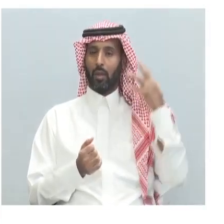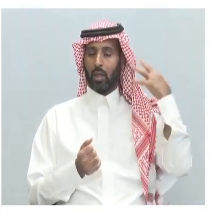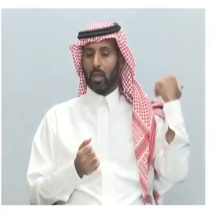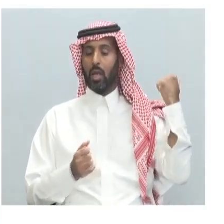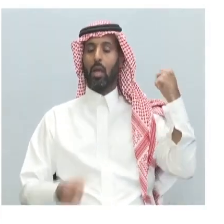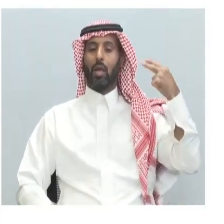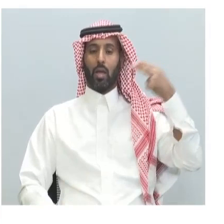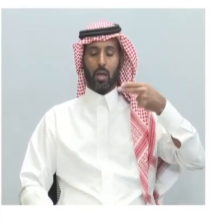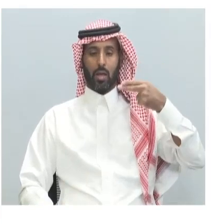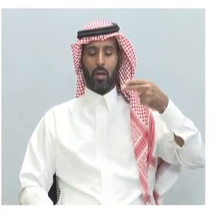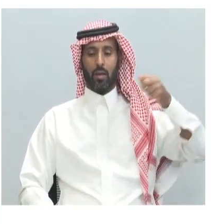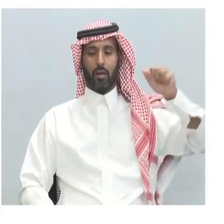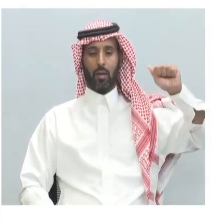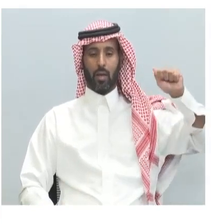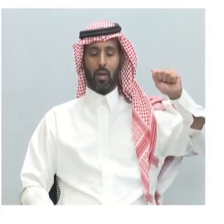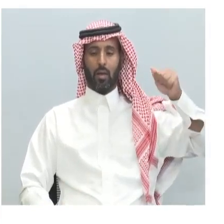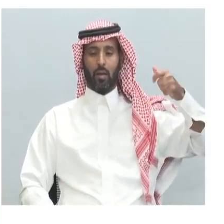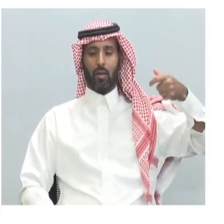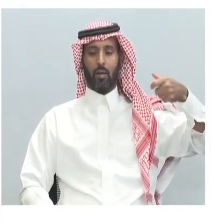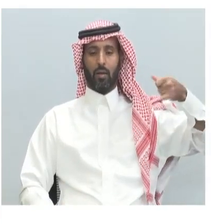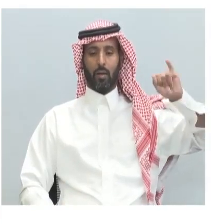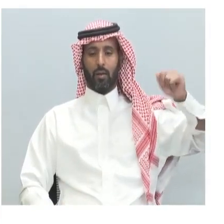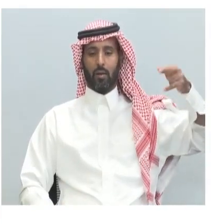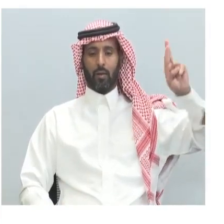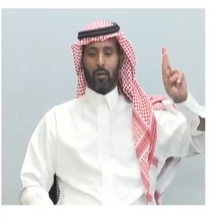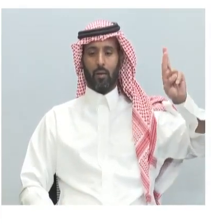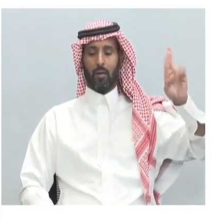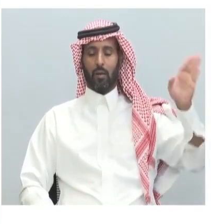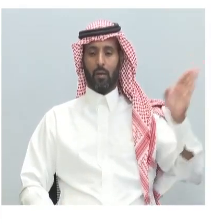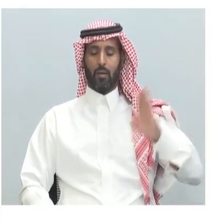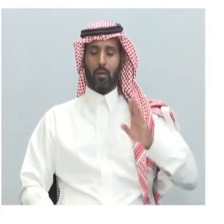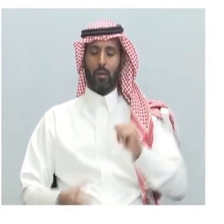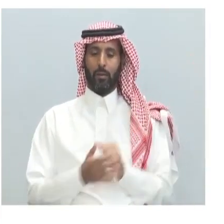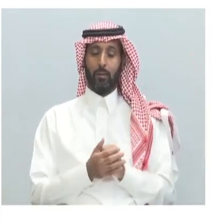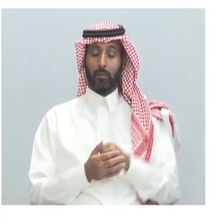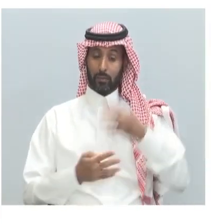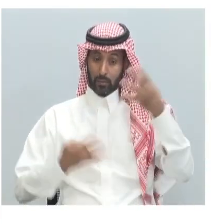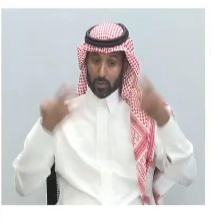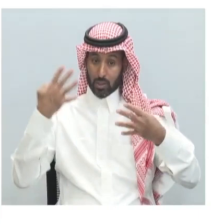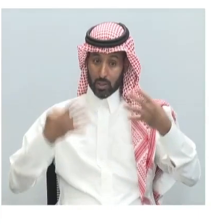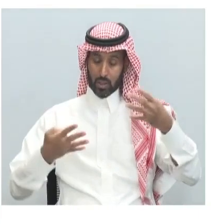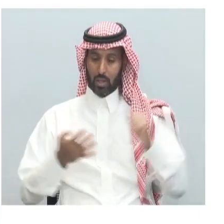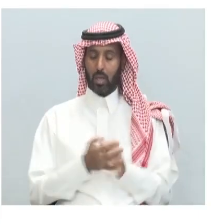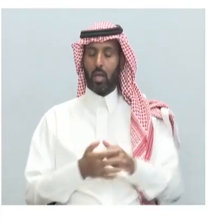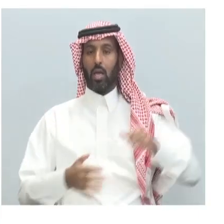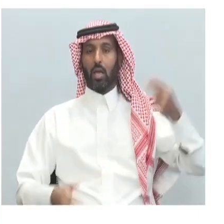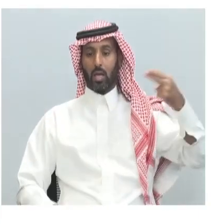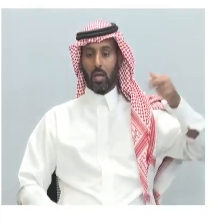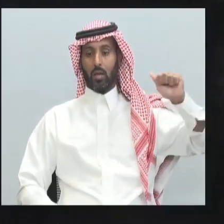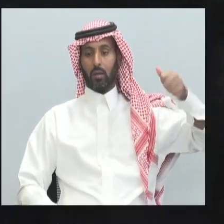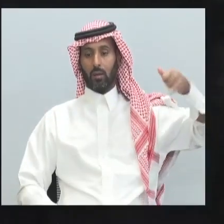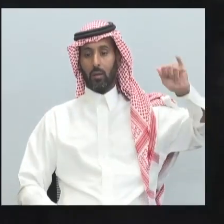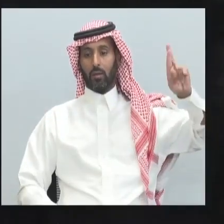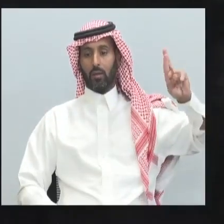we will match it to this picture. So, from here up to here, excellent. Last one is